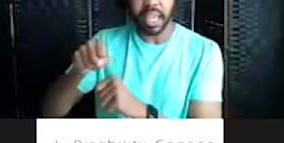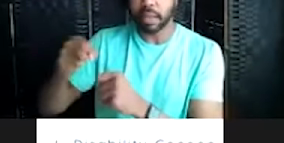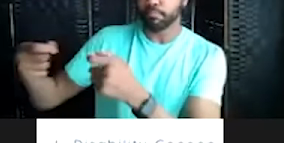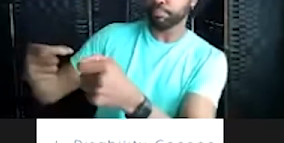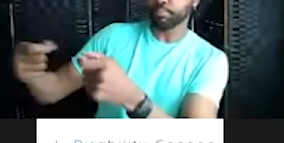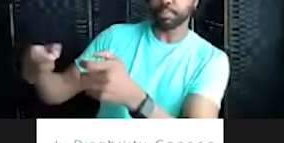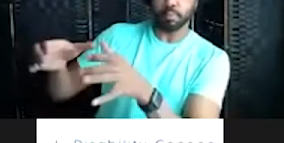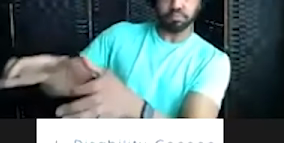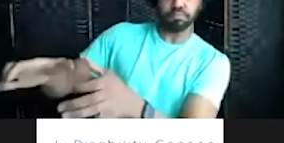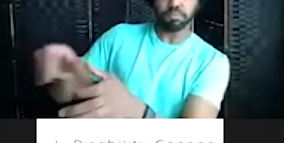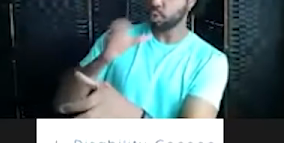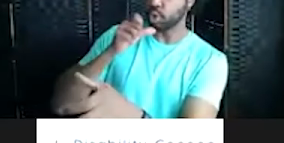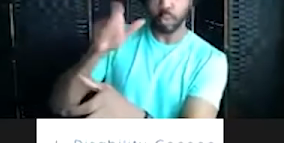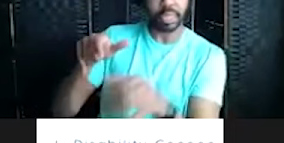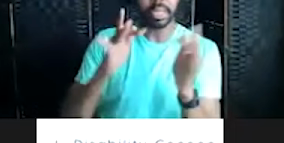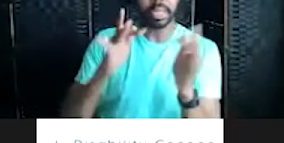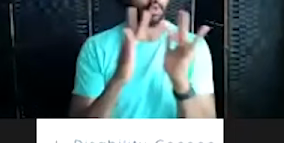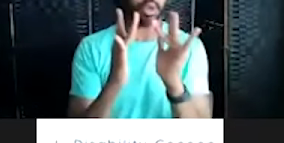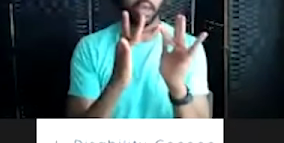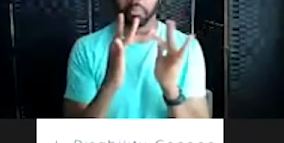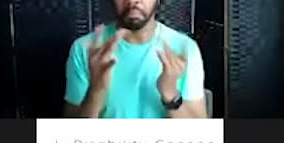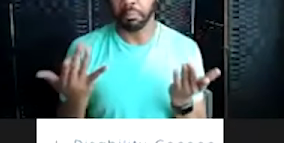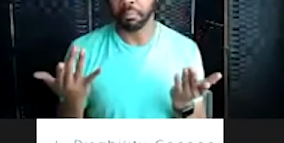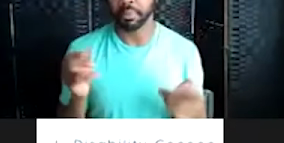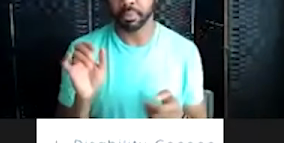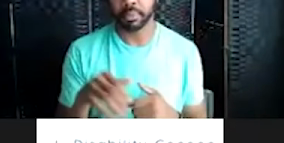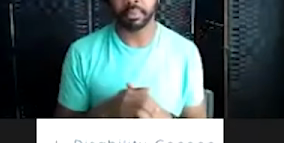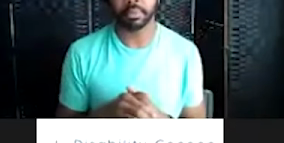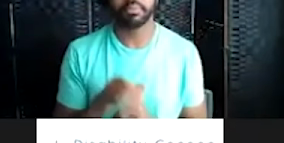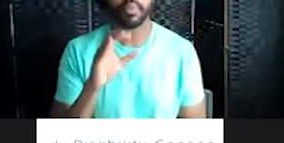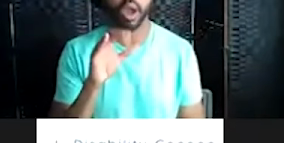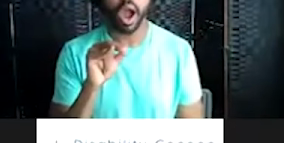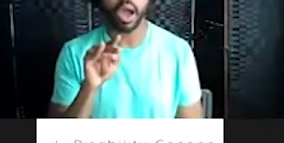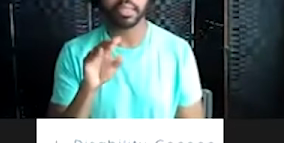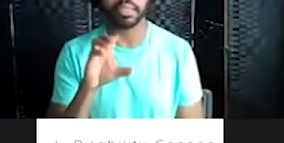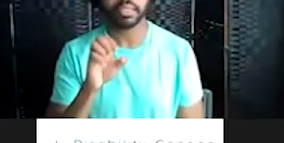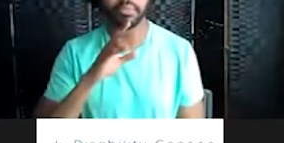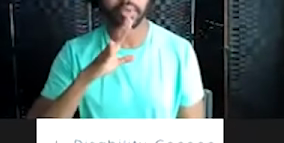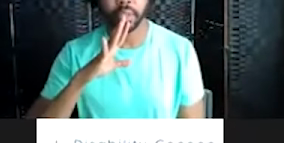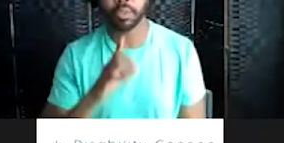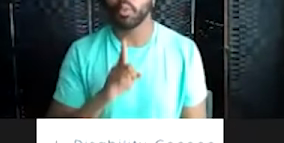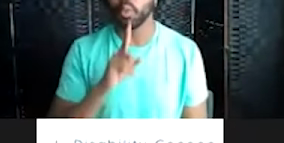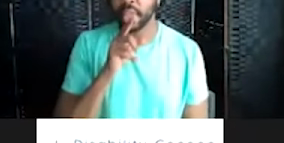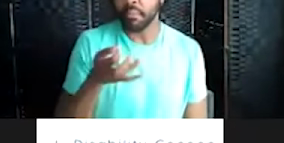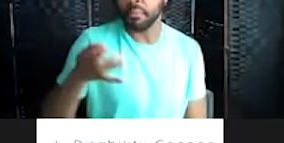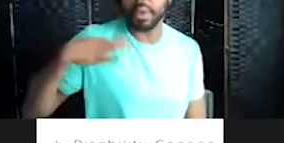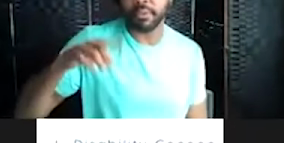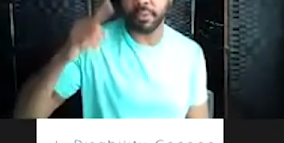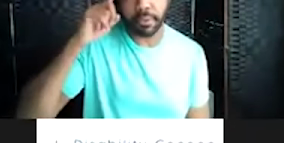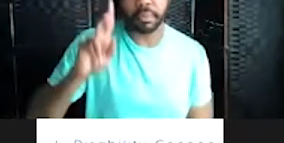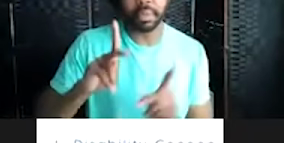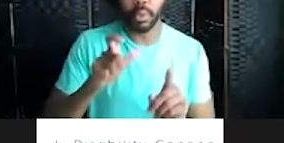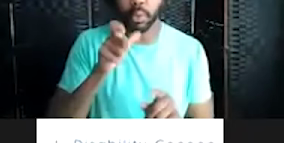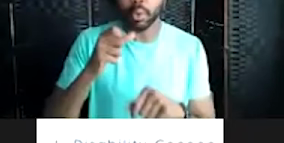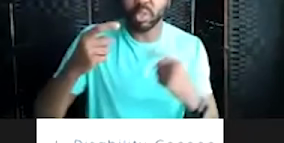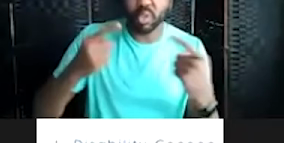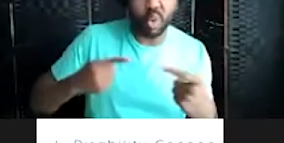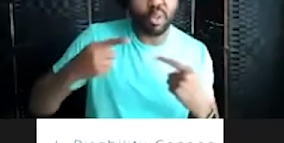connected to the internet. Yeah, which is particularly useful, especially as you consider some of the folks that we support do struggle with